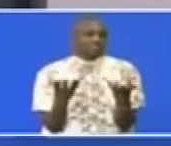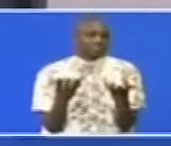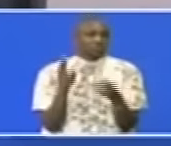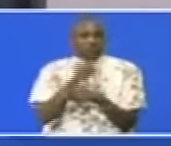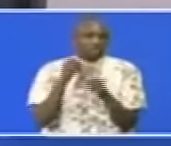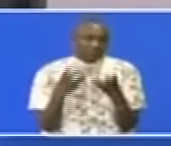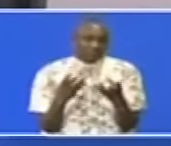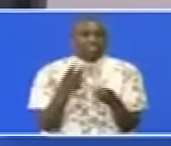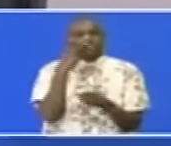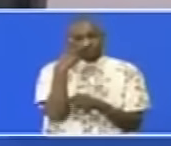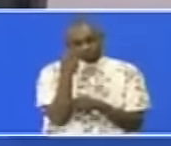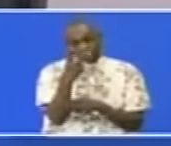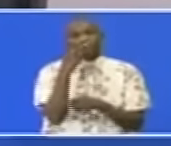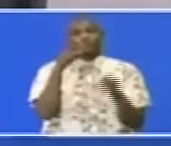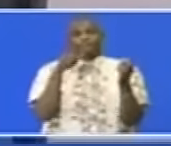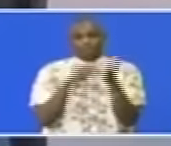about